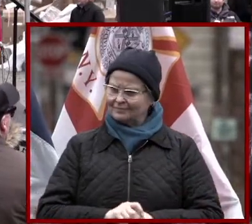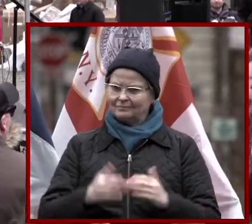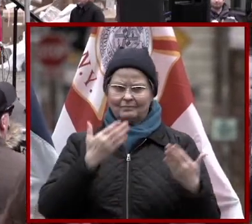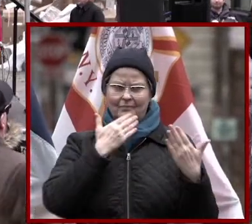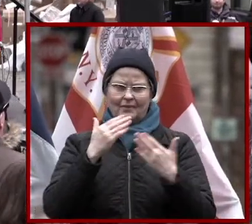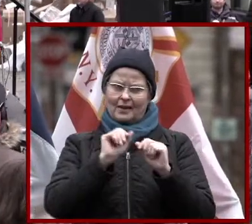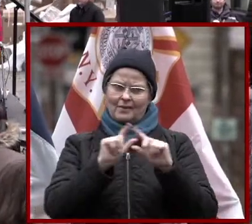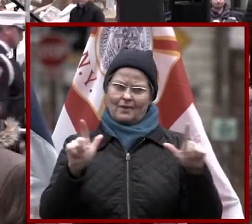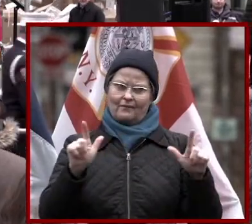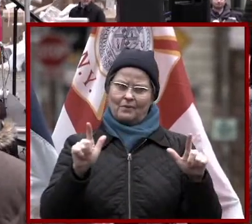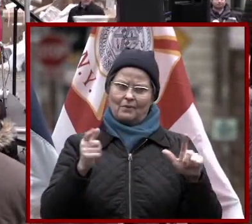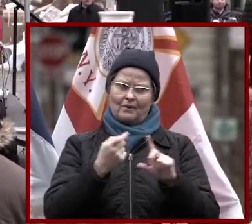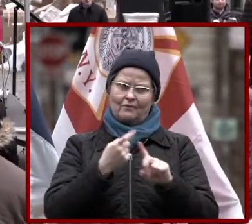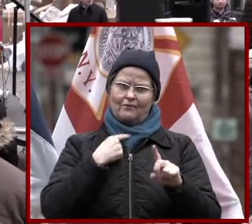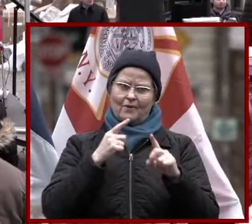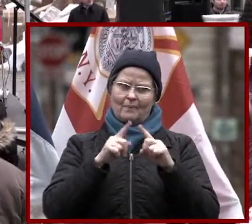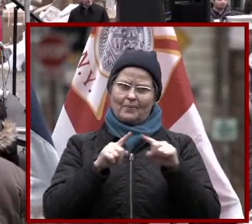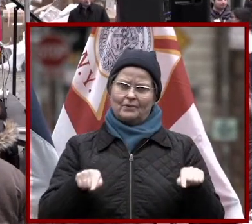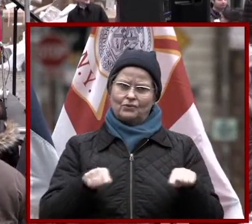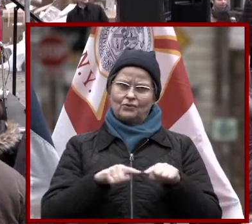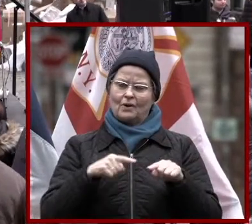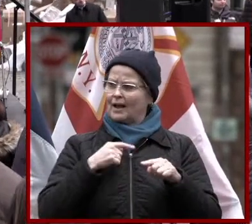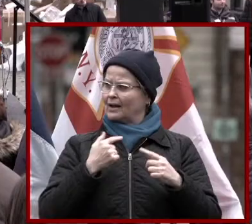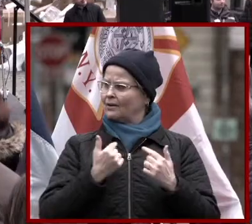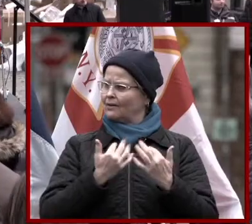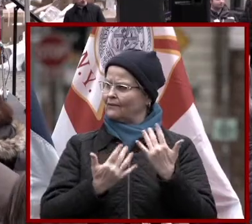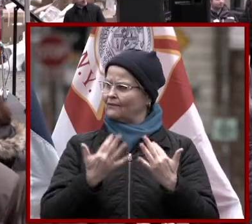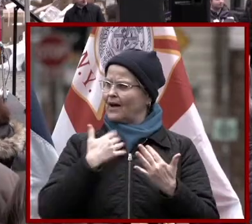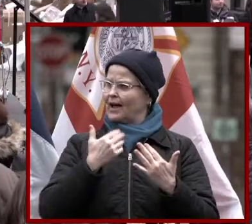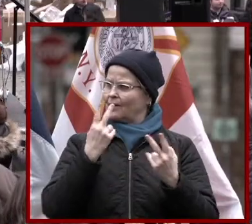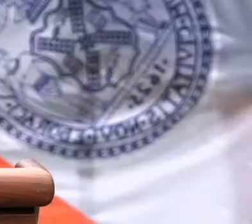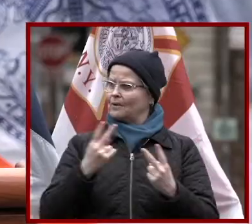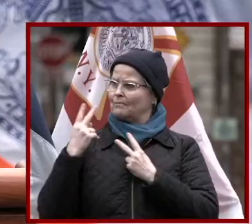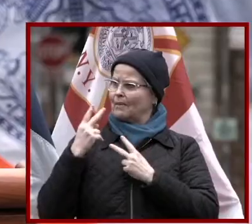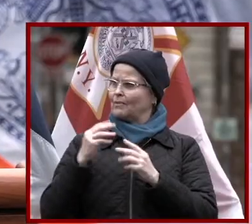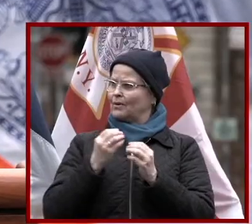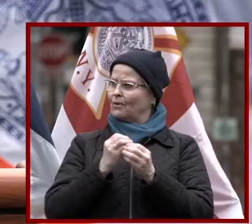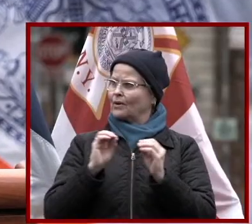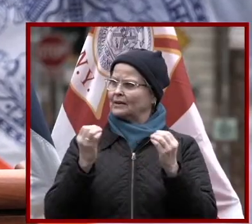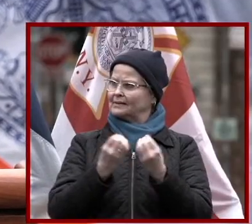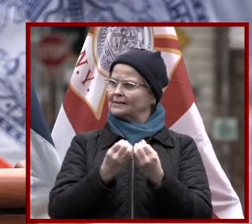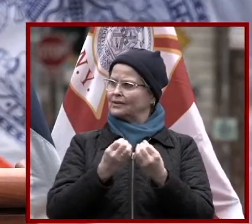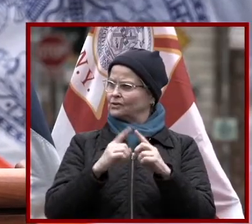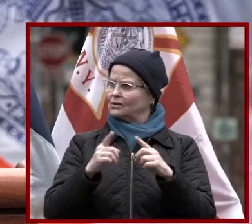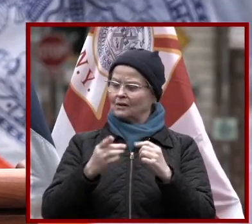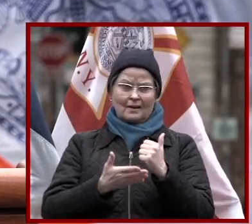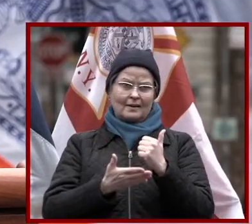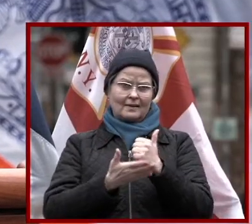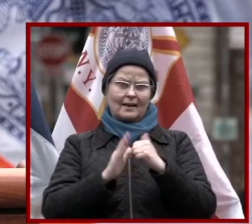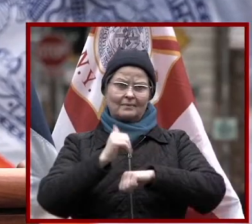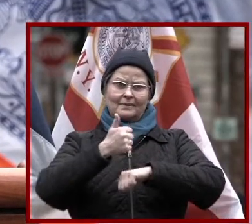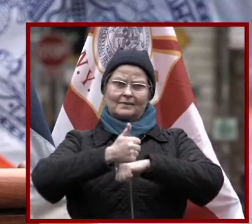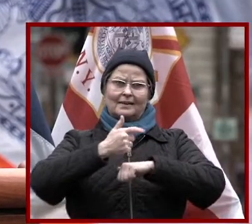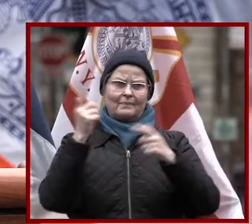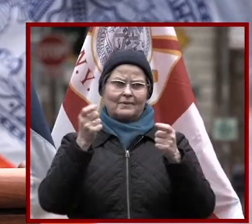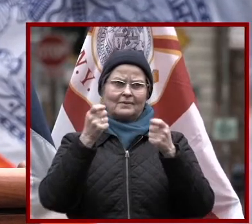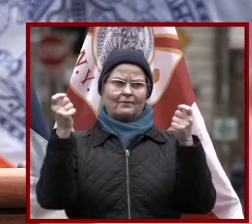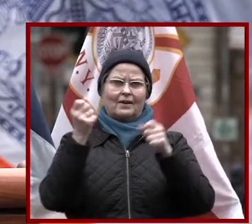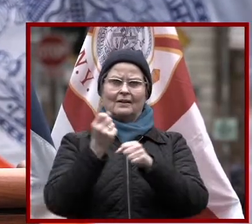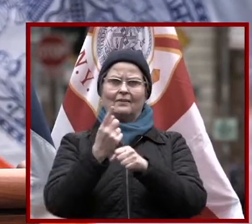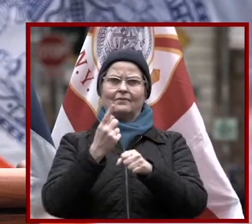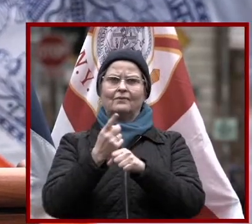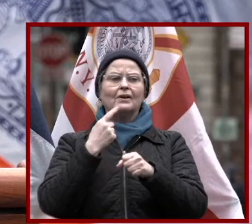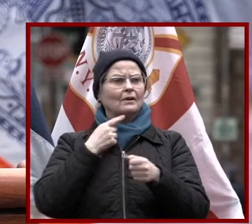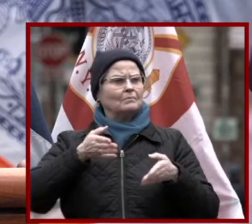Thank you, everyone from the Triangle Fire Commemoration Organization who helps put this on every year and allows us